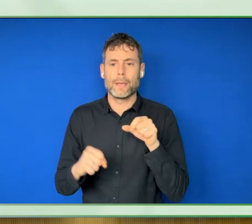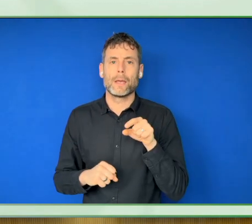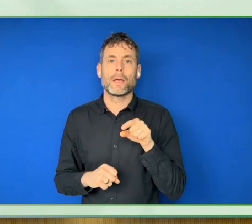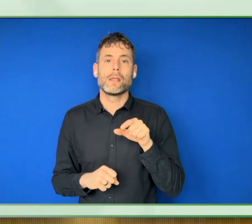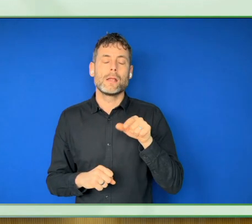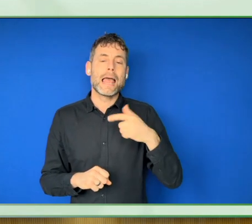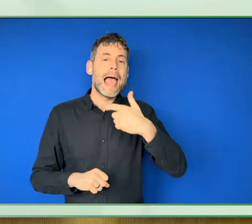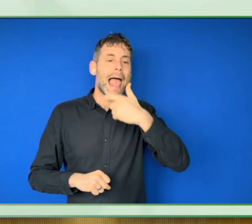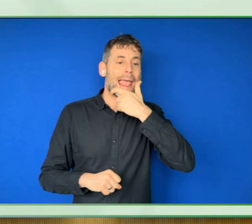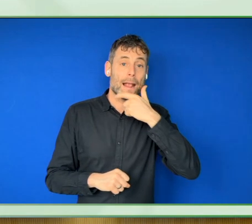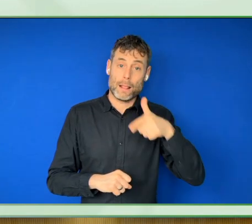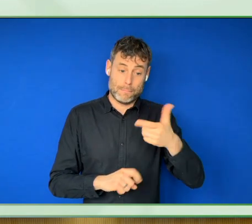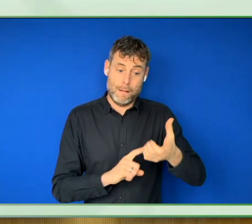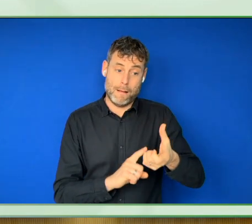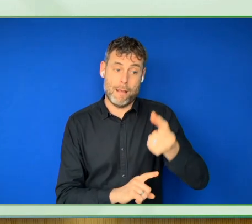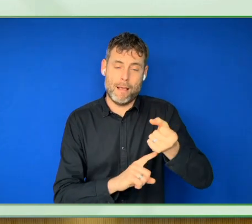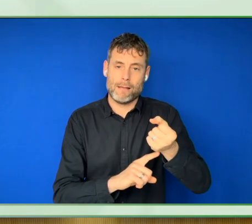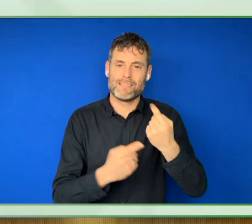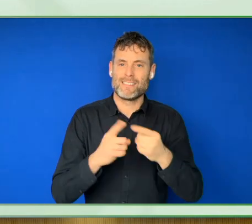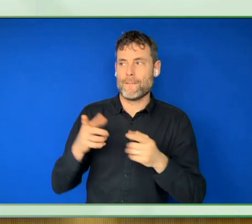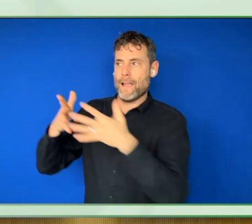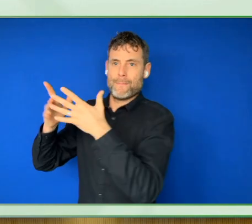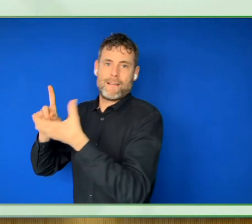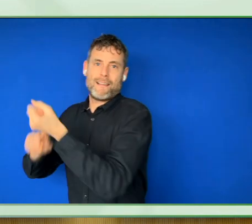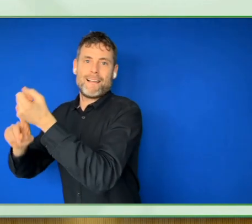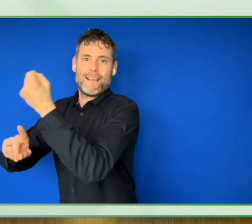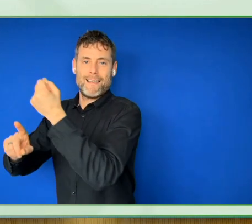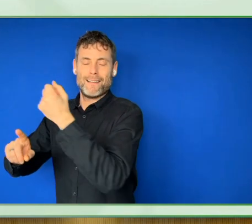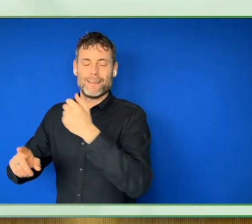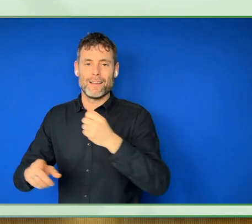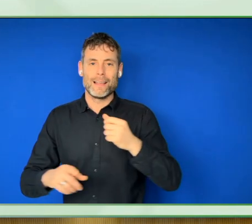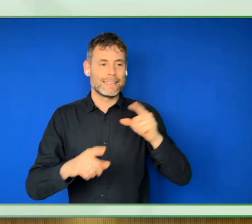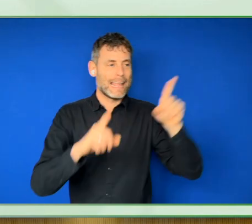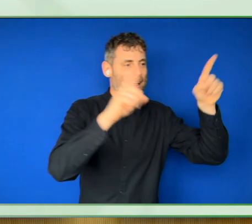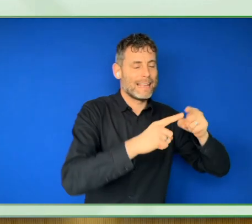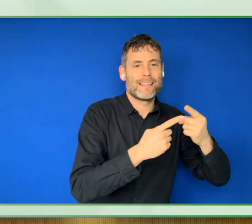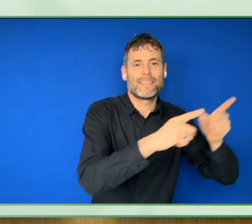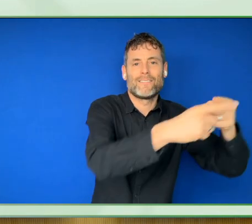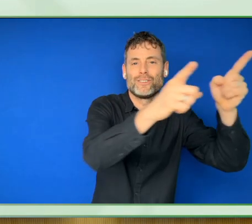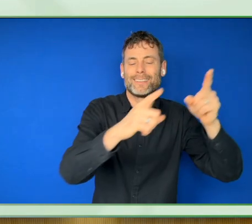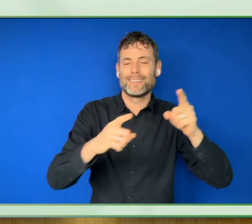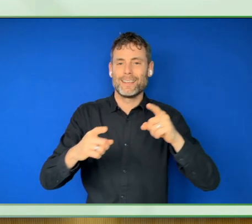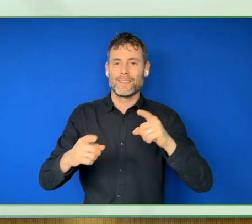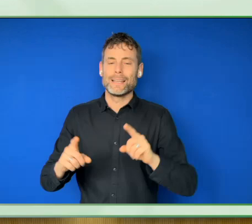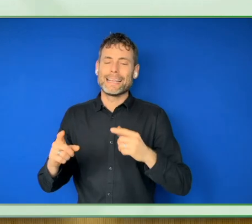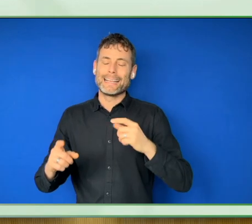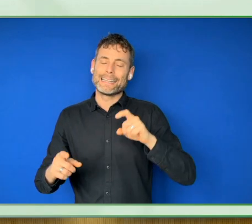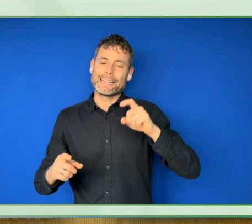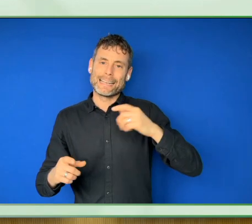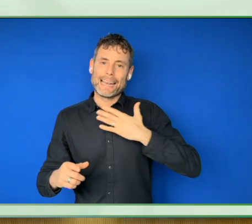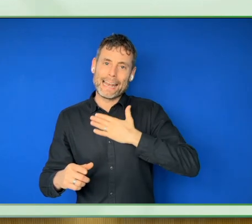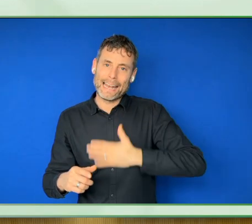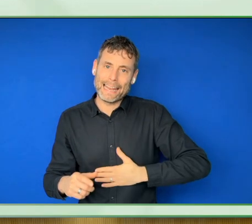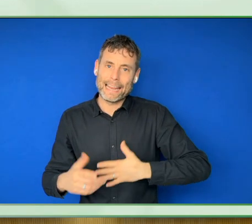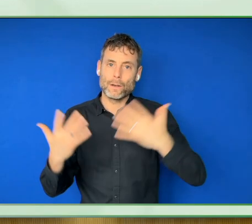India may not work in Kenya or Brazil. So coming up with a taxonomy that's fair and true and real is going to